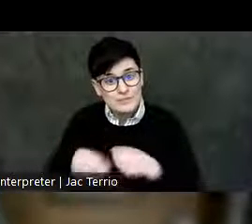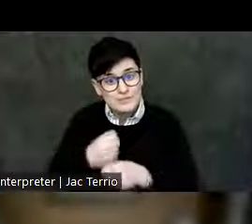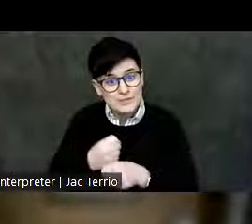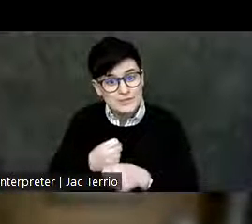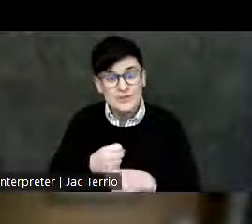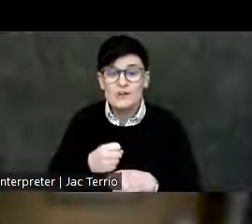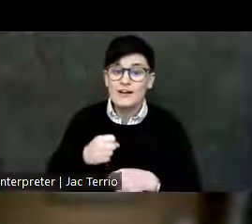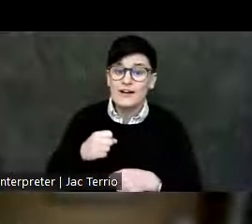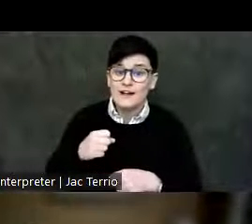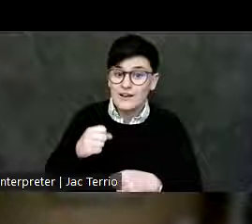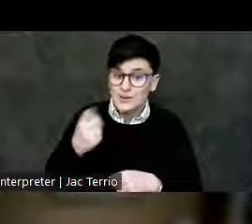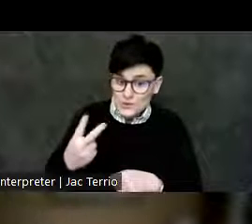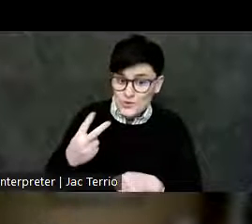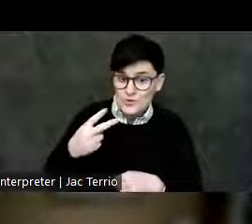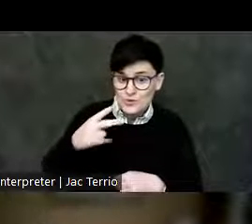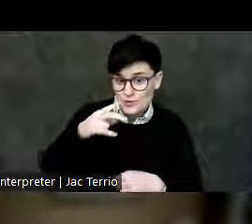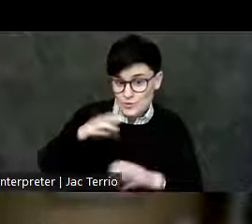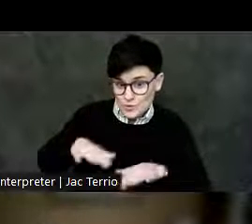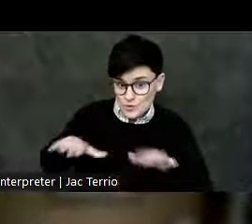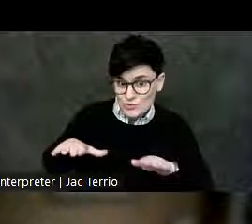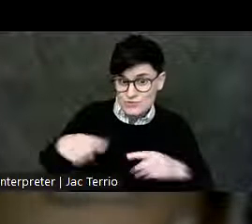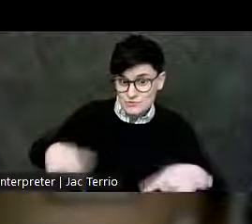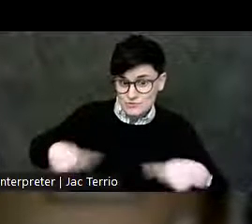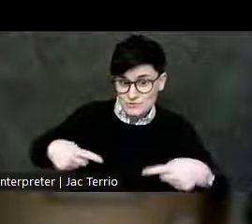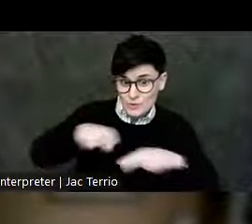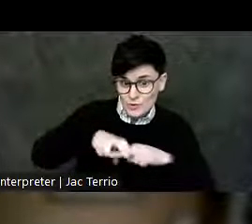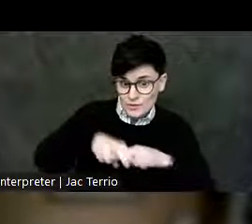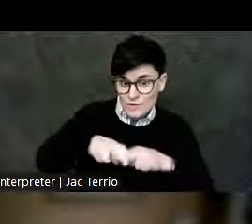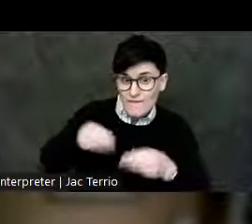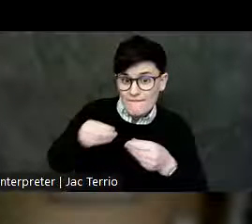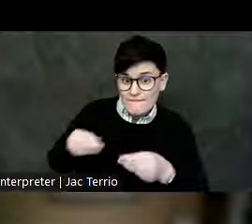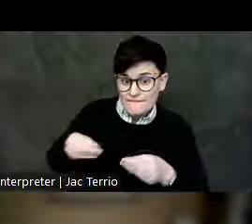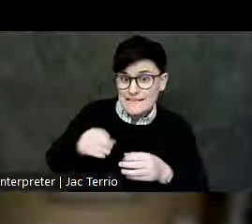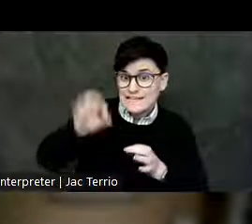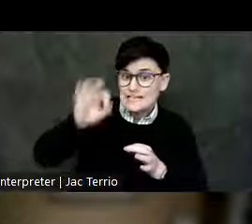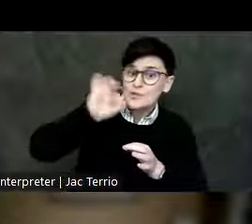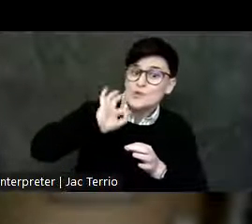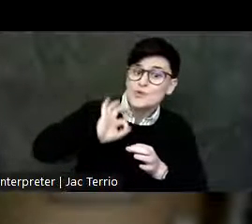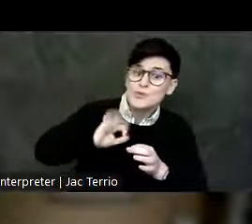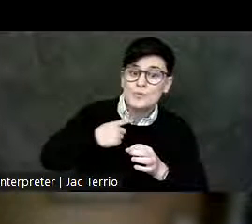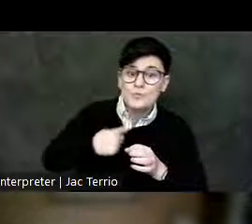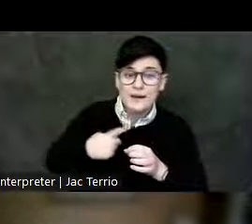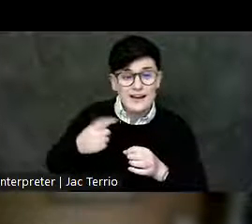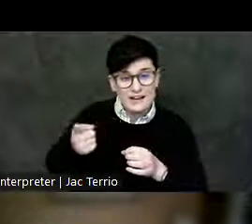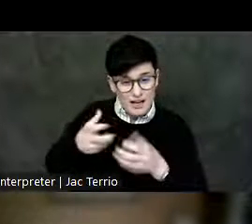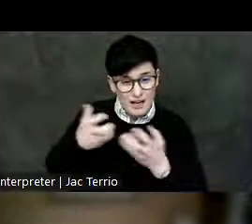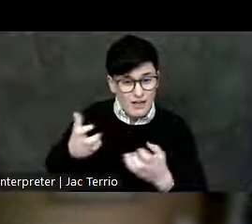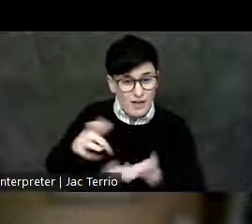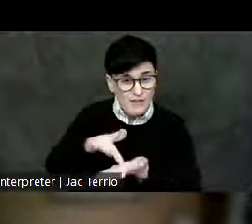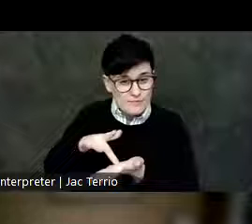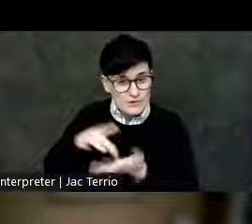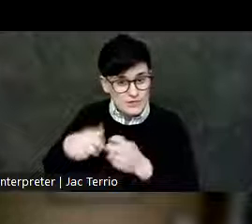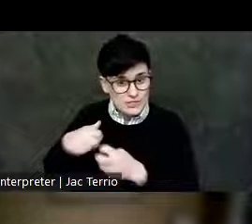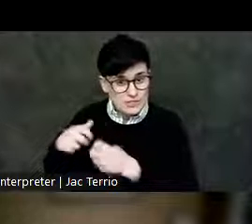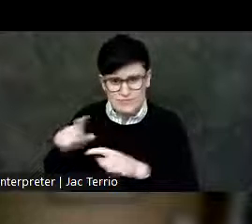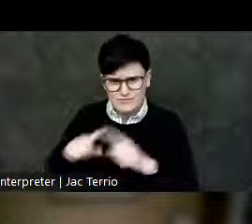are in wheelchairs, feeding tubes, you know, extensive medical issues, and they have a great